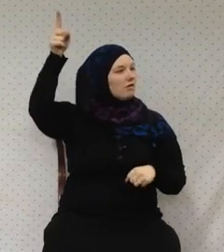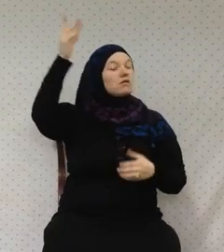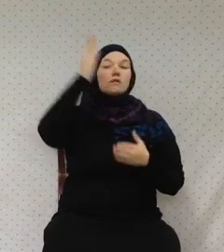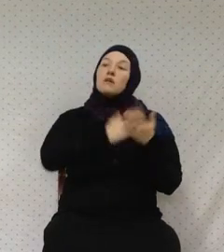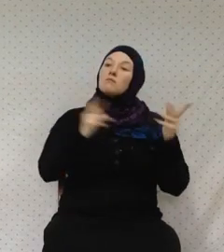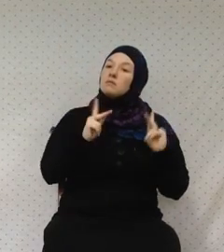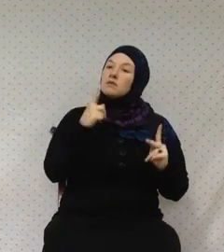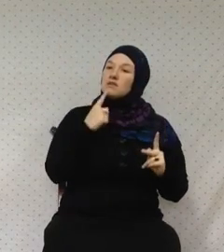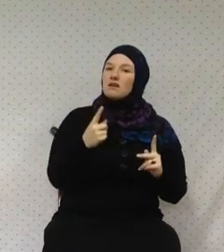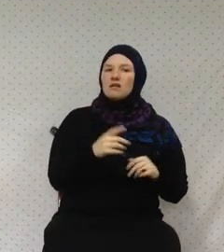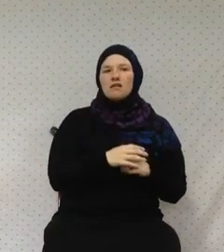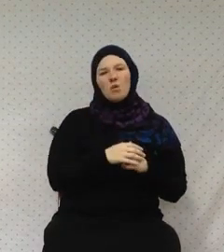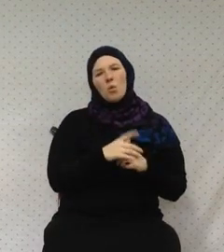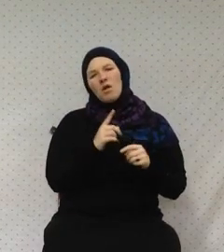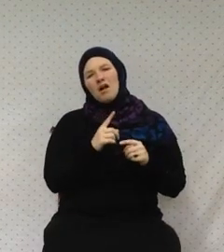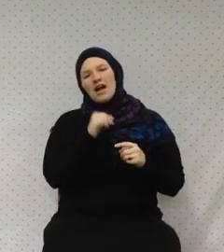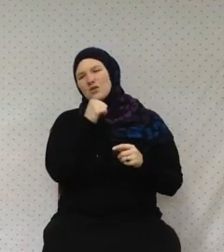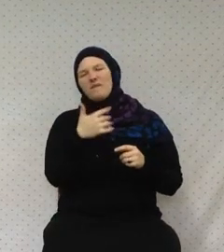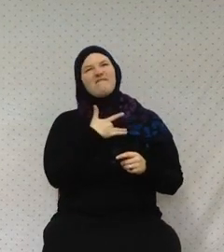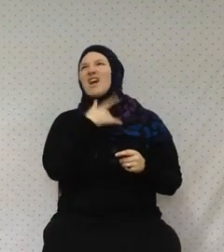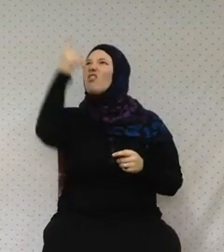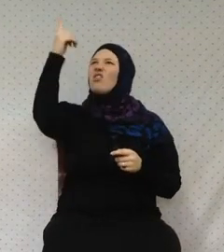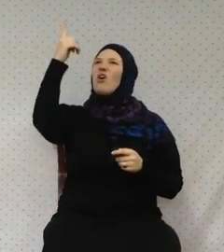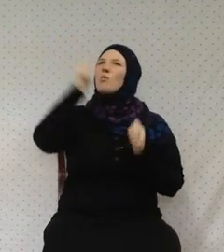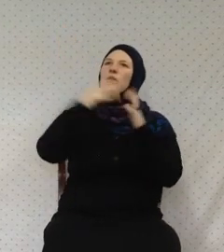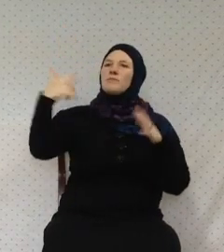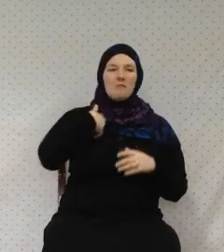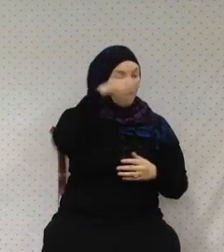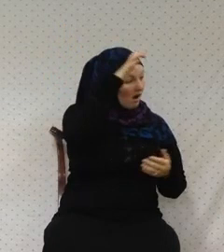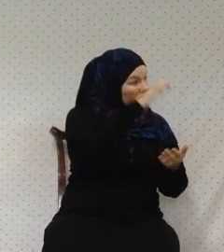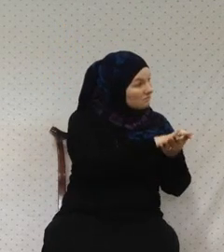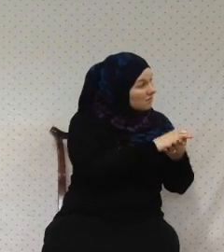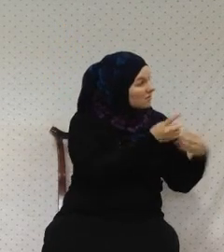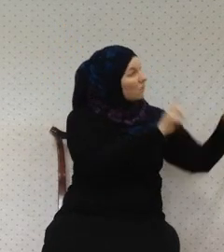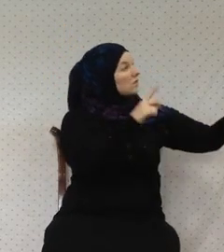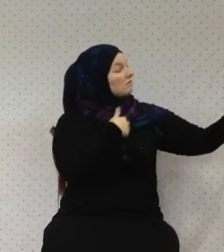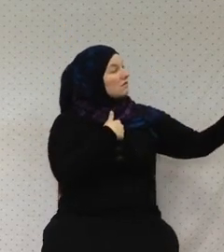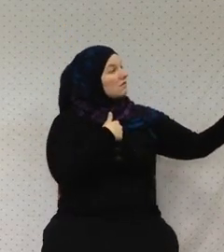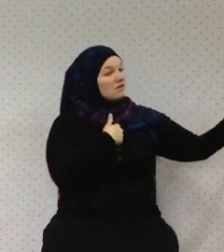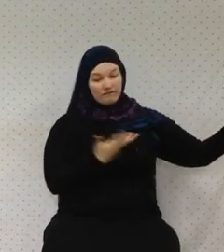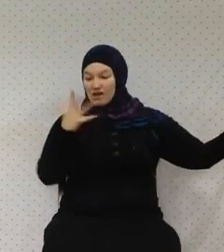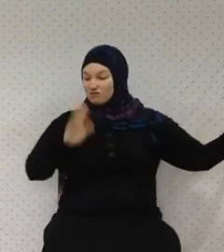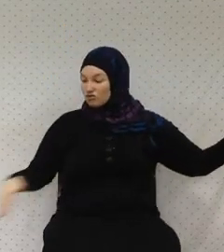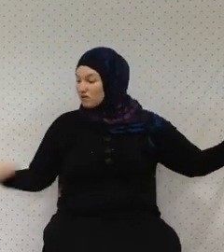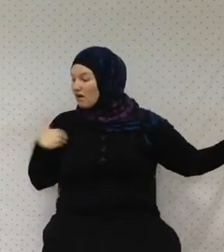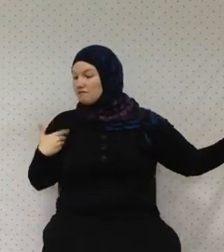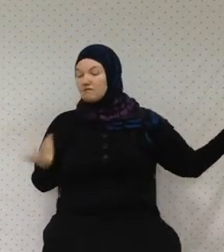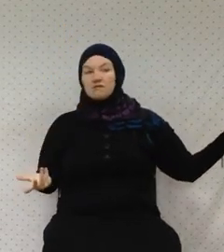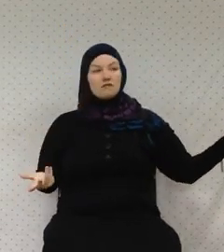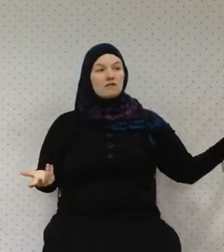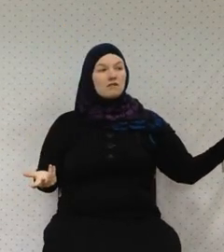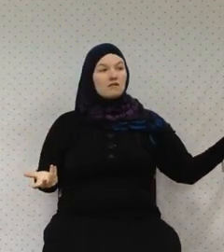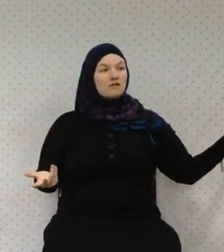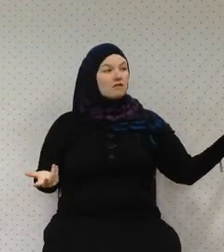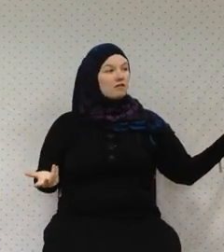Some say, I don't feel that Allah is with me. My husband divorced me. He left me with 5 kids, and he even